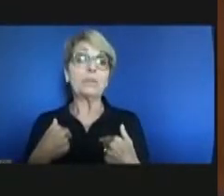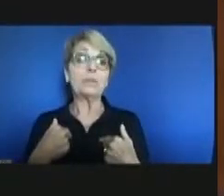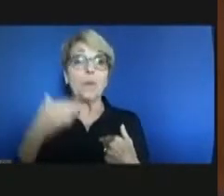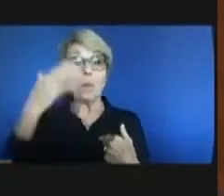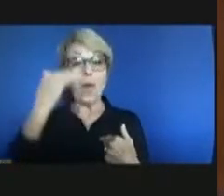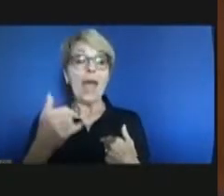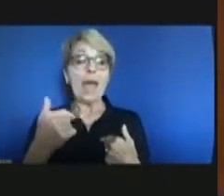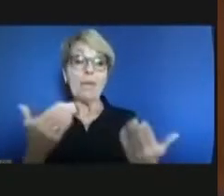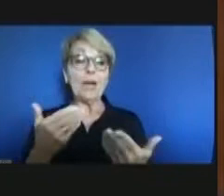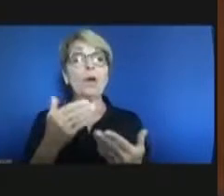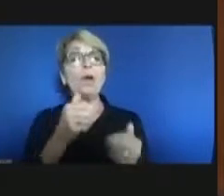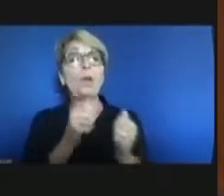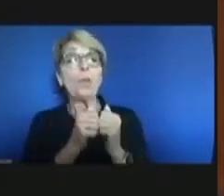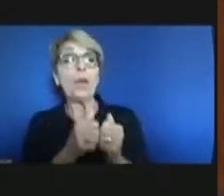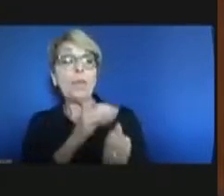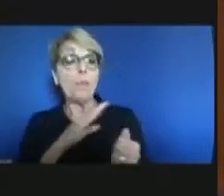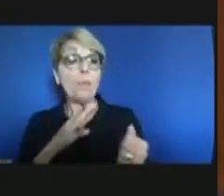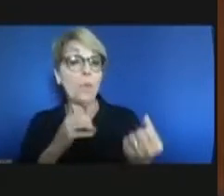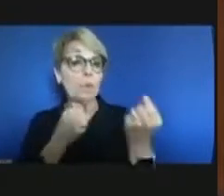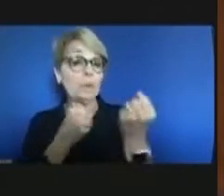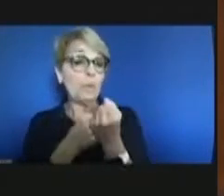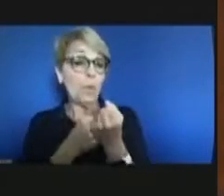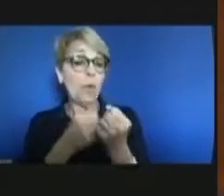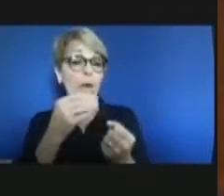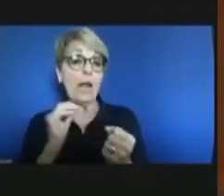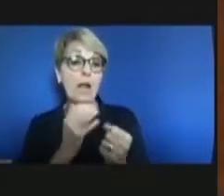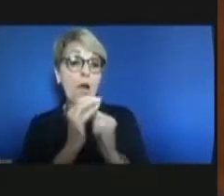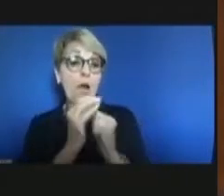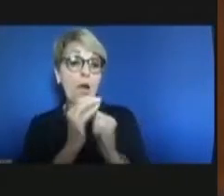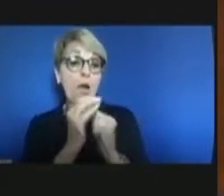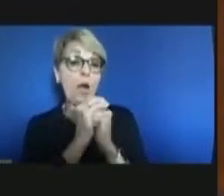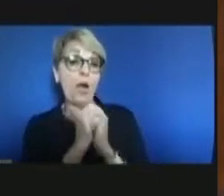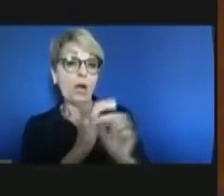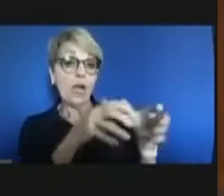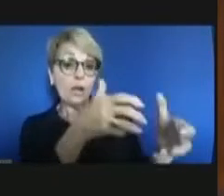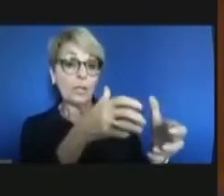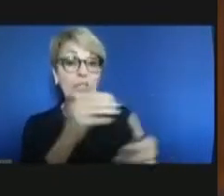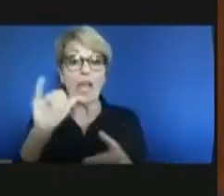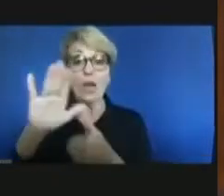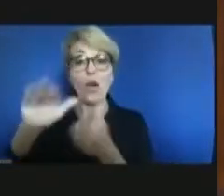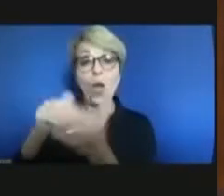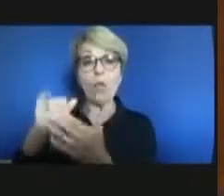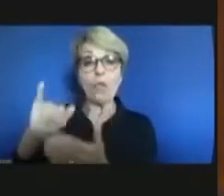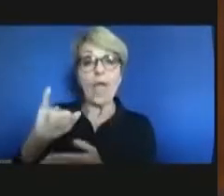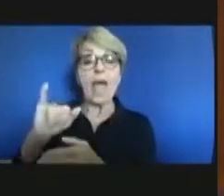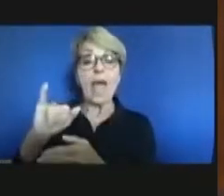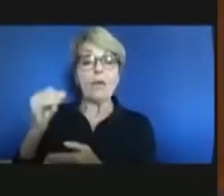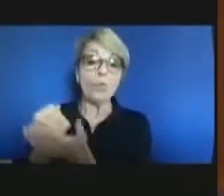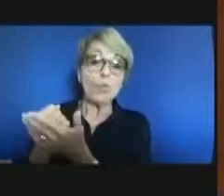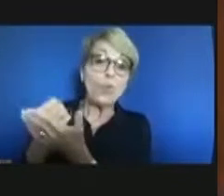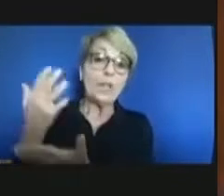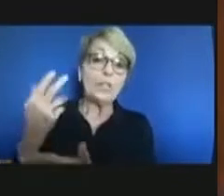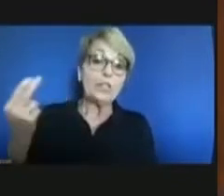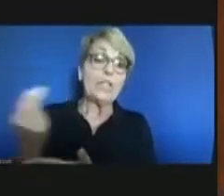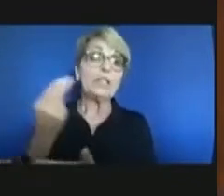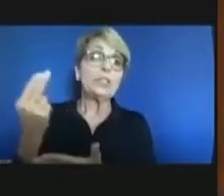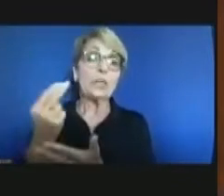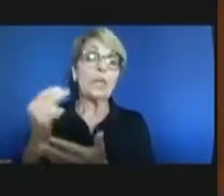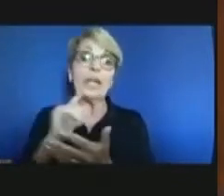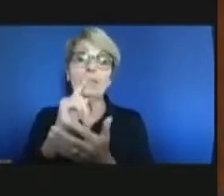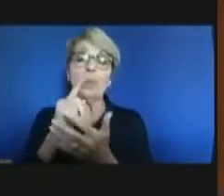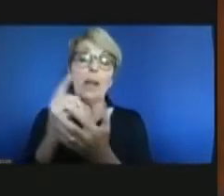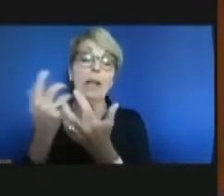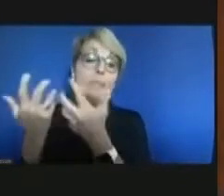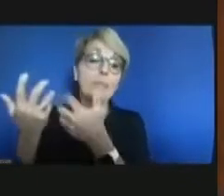the board and the congregation and all of the rich history that is irrevocably intertwined with the city